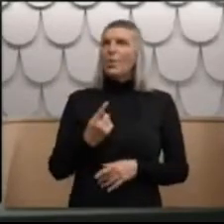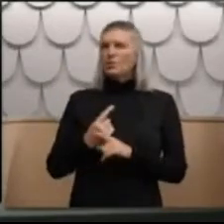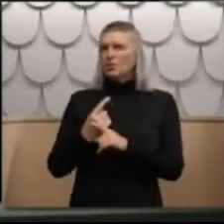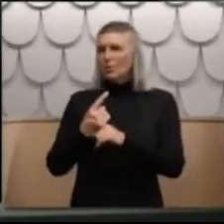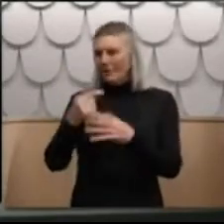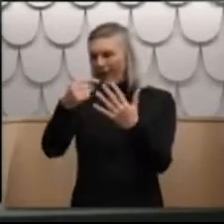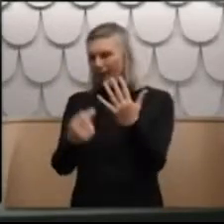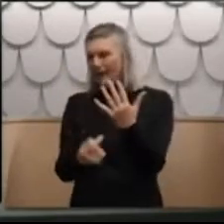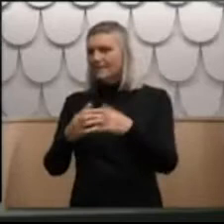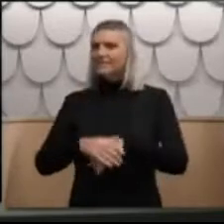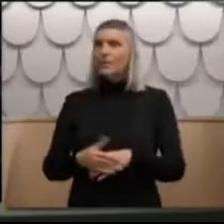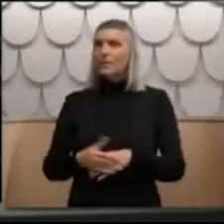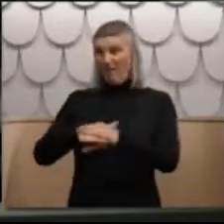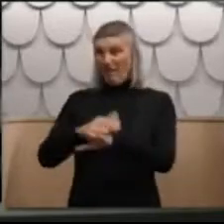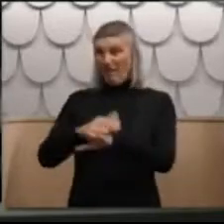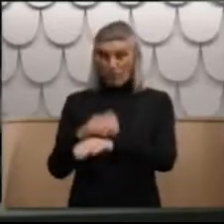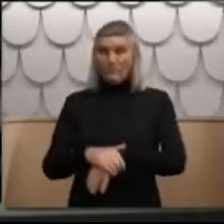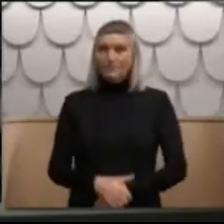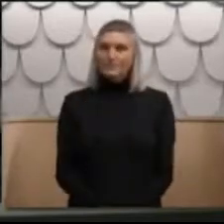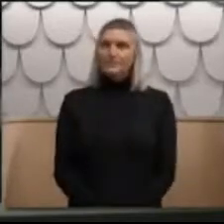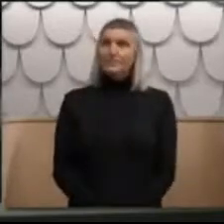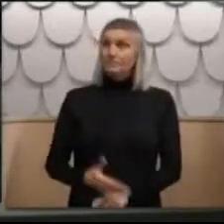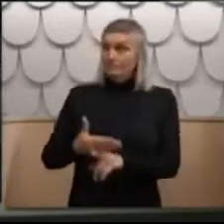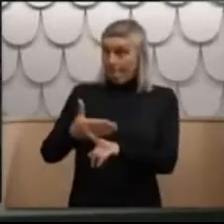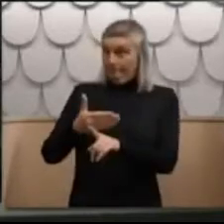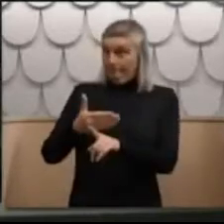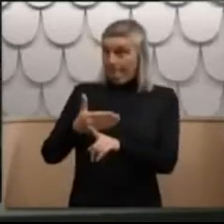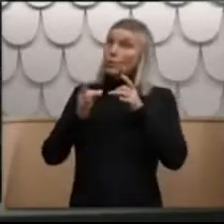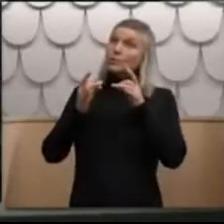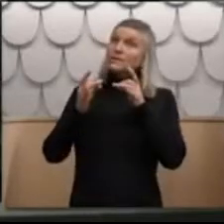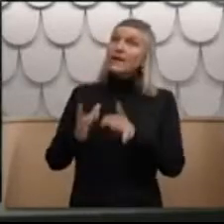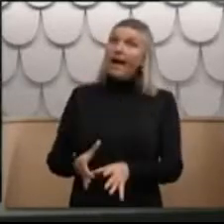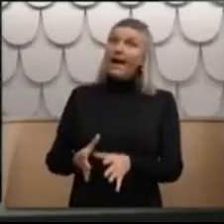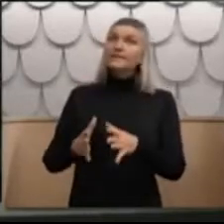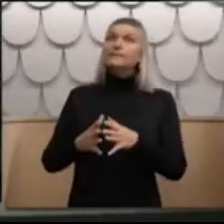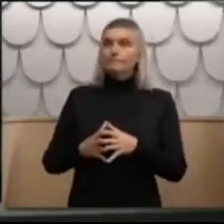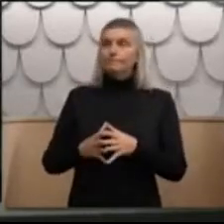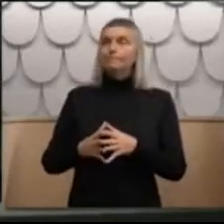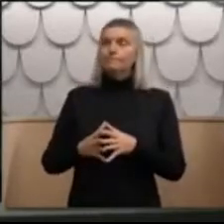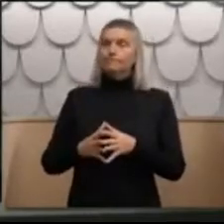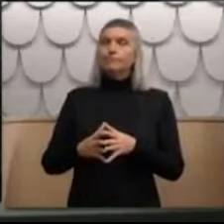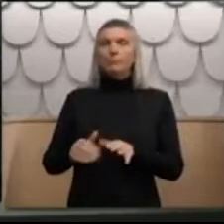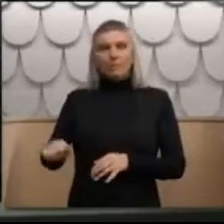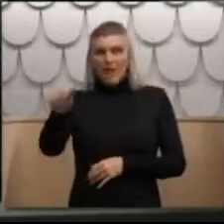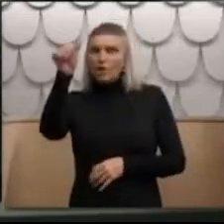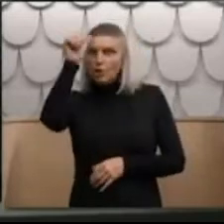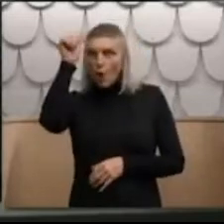of those issues that we did. Now, before I start, I know that you